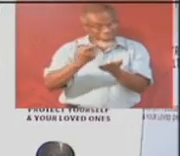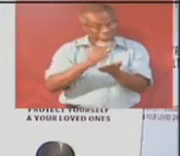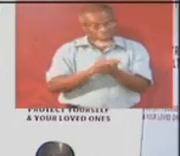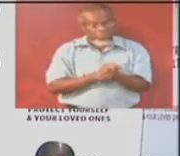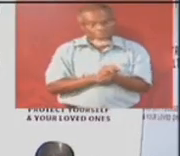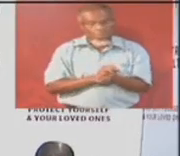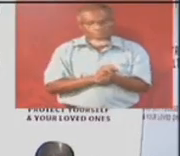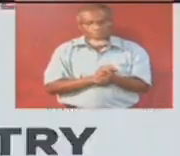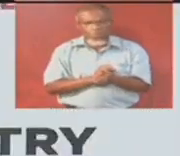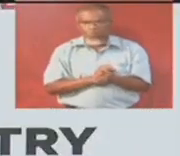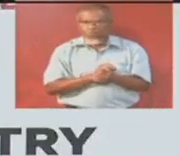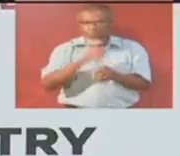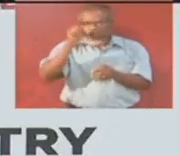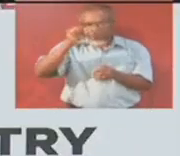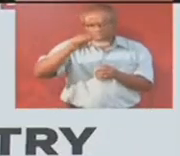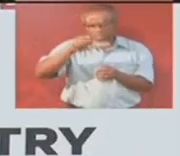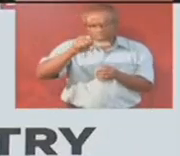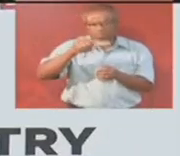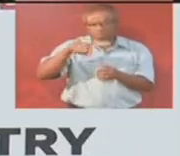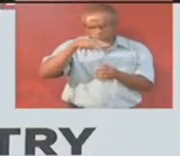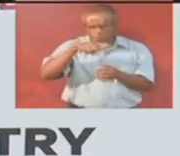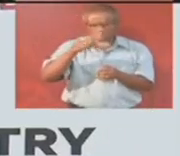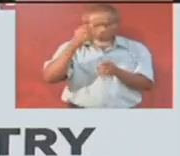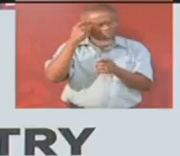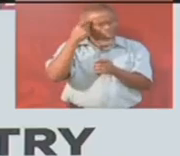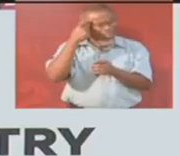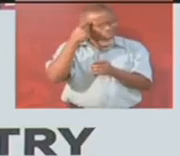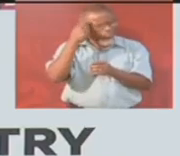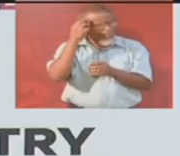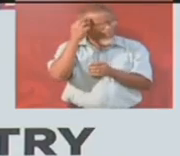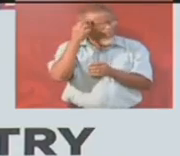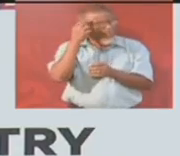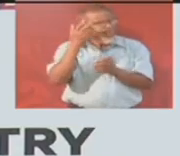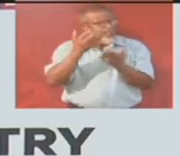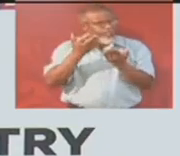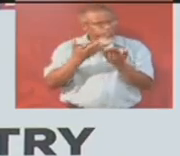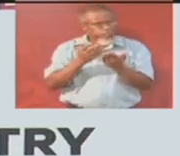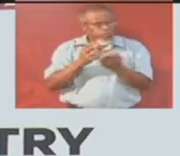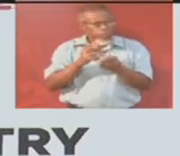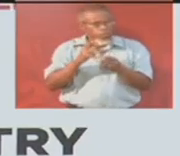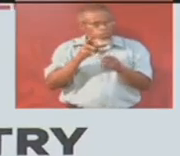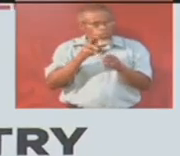Yes, we have considered through the RHAs